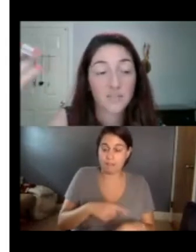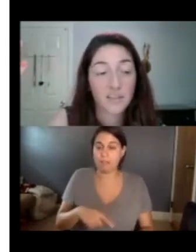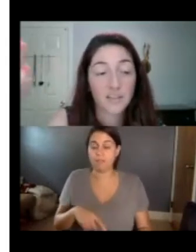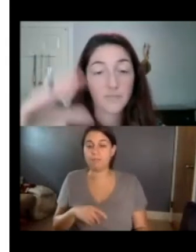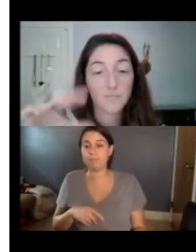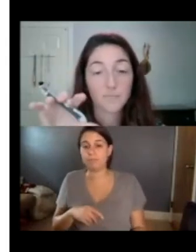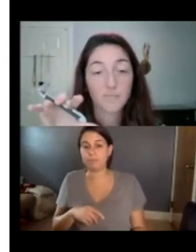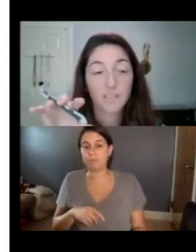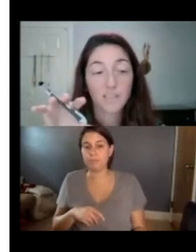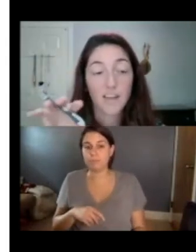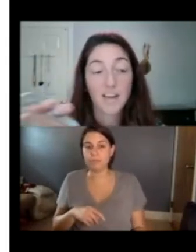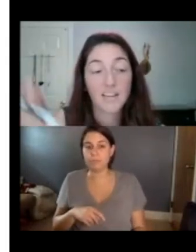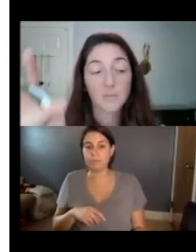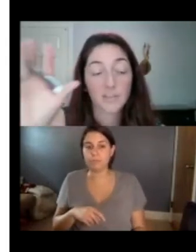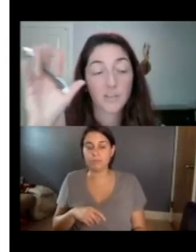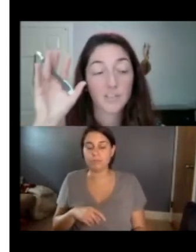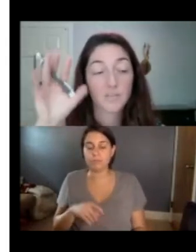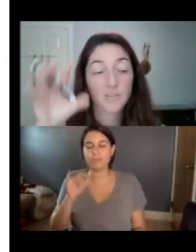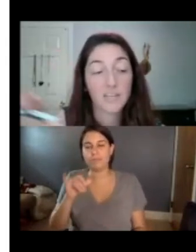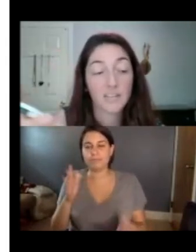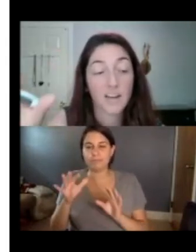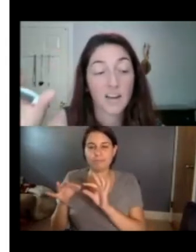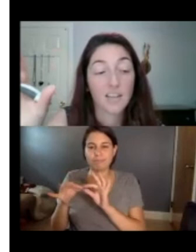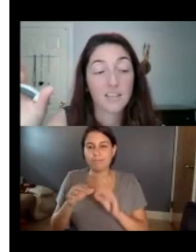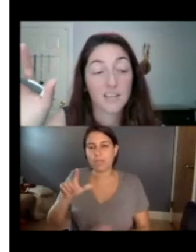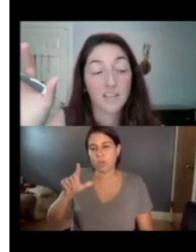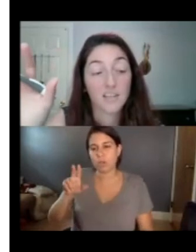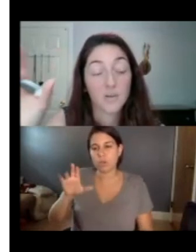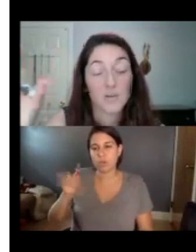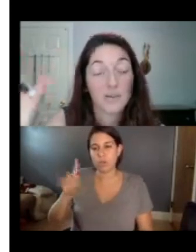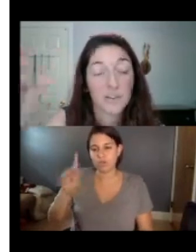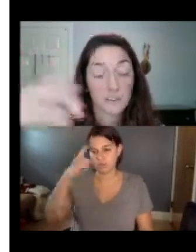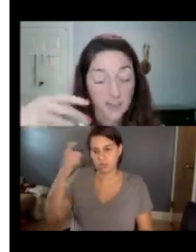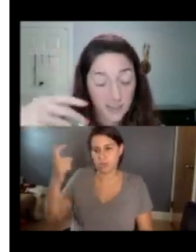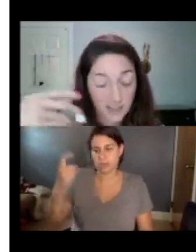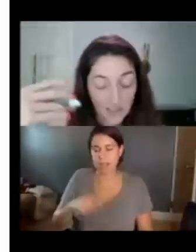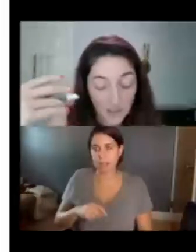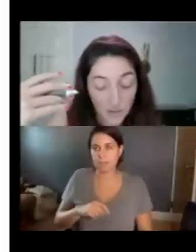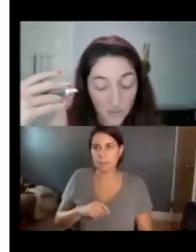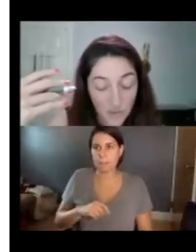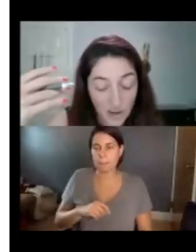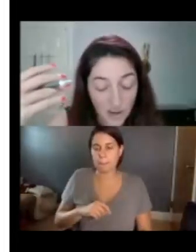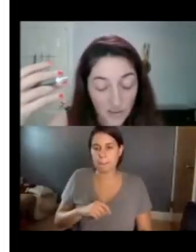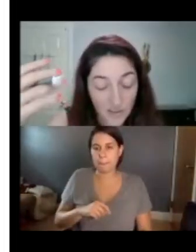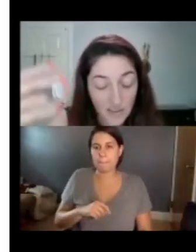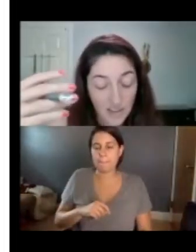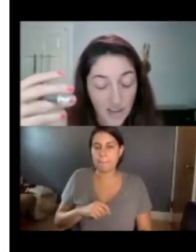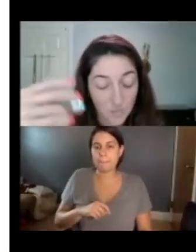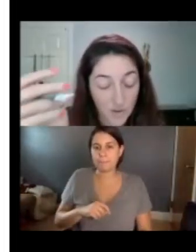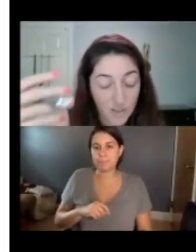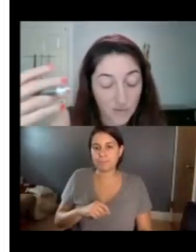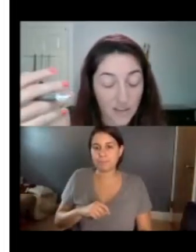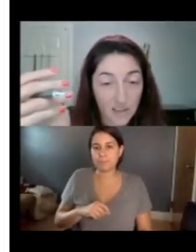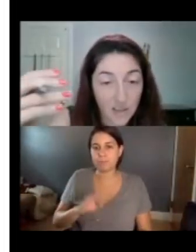is kind of tying in with the lucid dreaming idea well, in that we are thinking